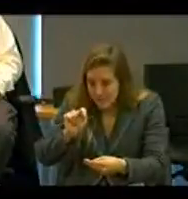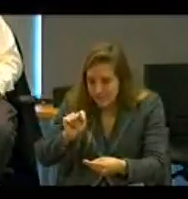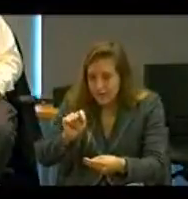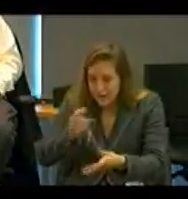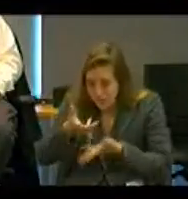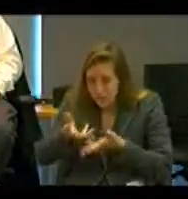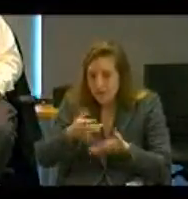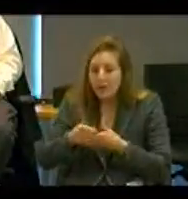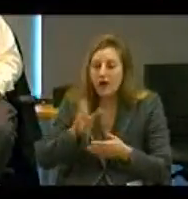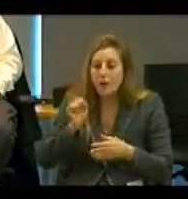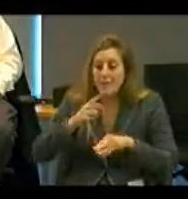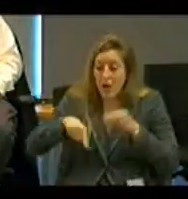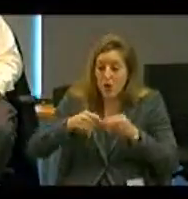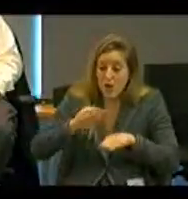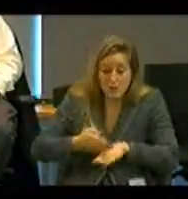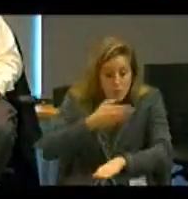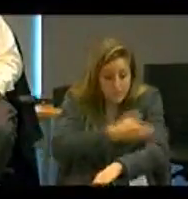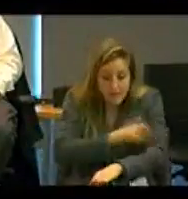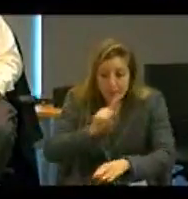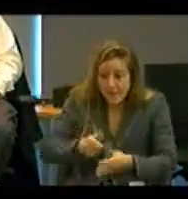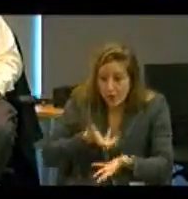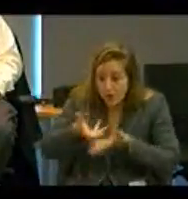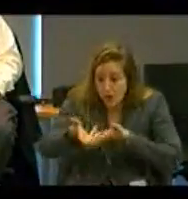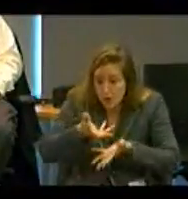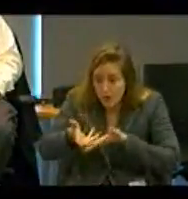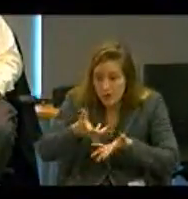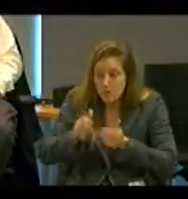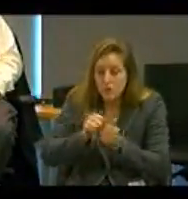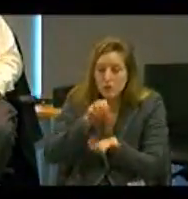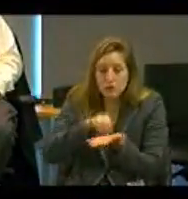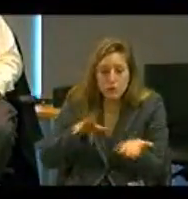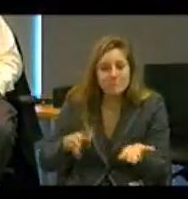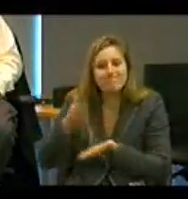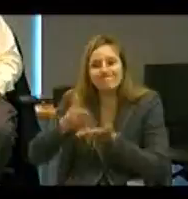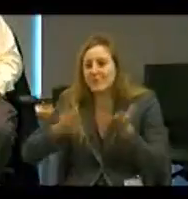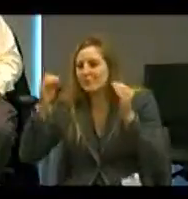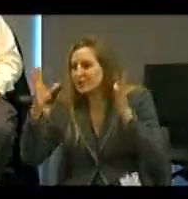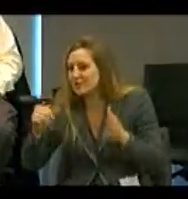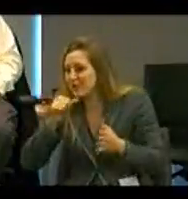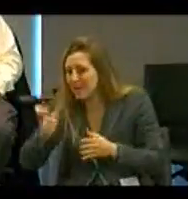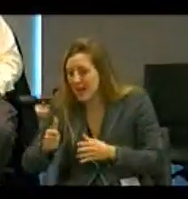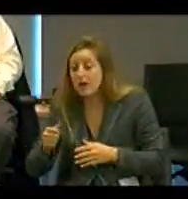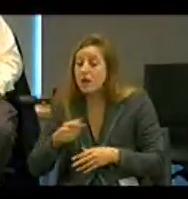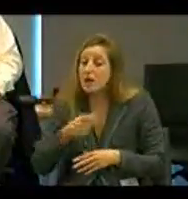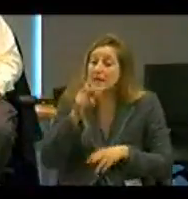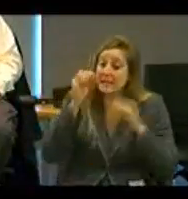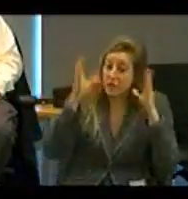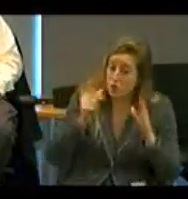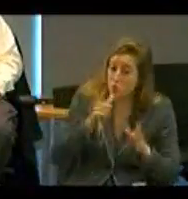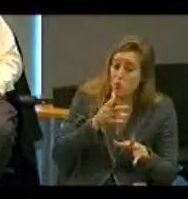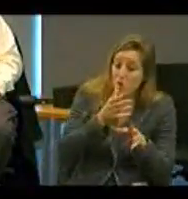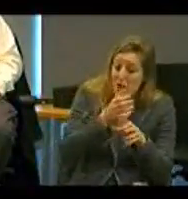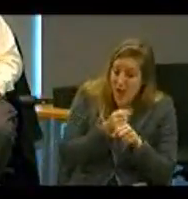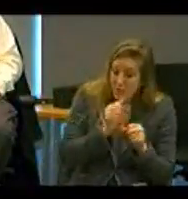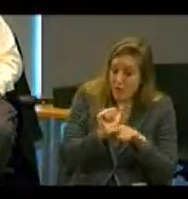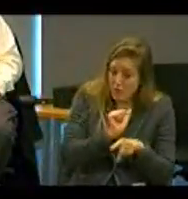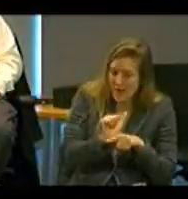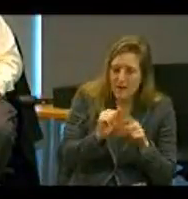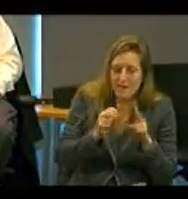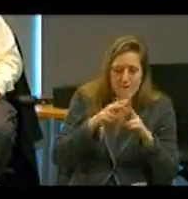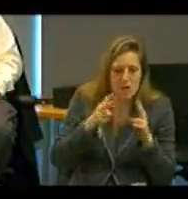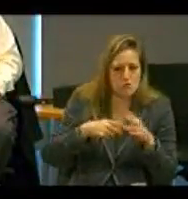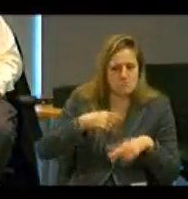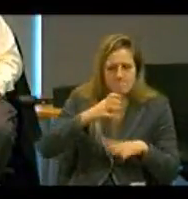in improving their engagement with their students, and half the teachers weren't. The ones that got the training, and it was a very rigorous, sustained